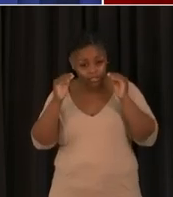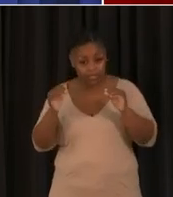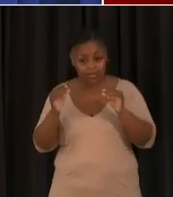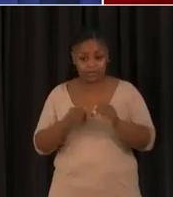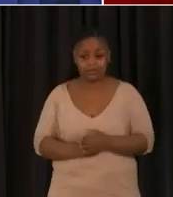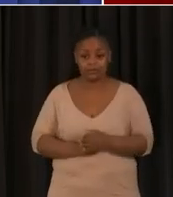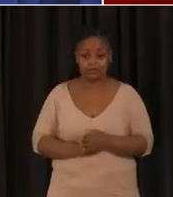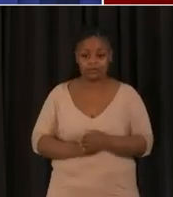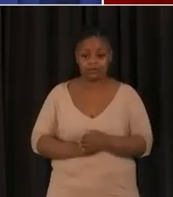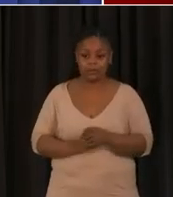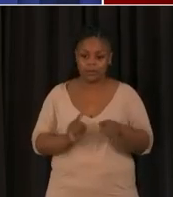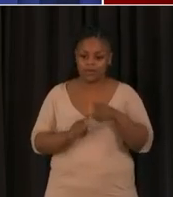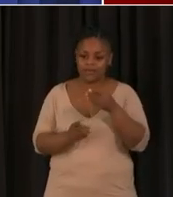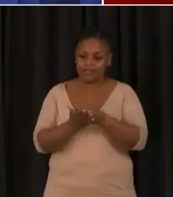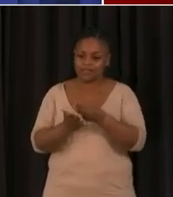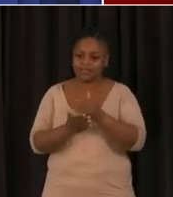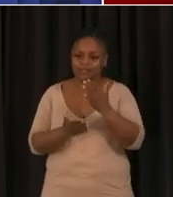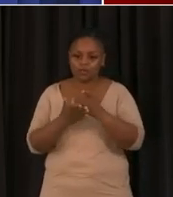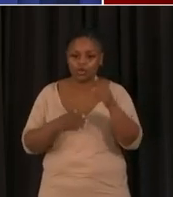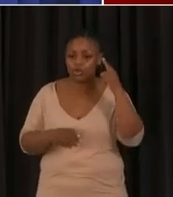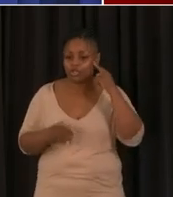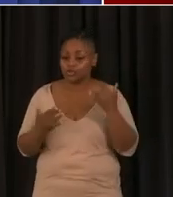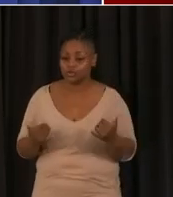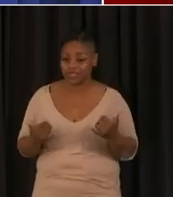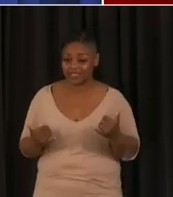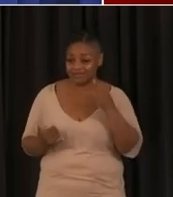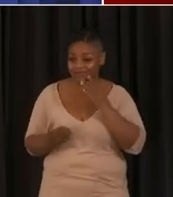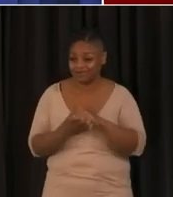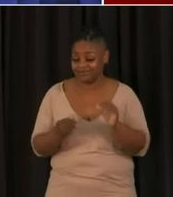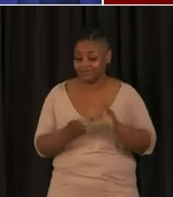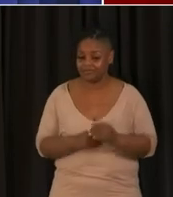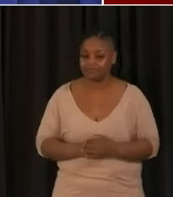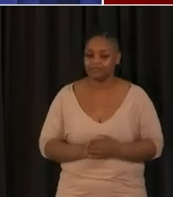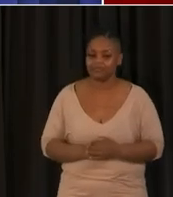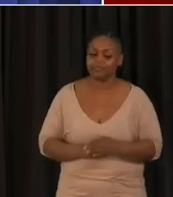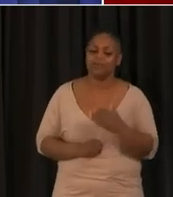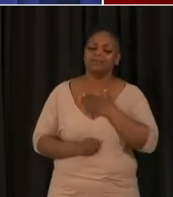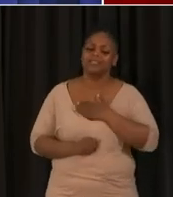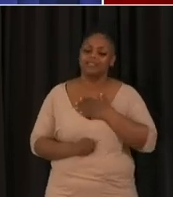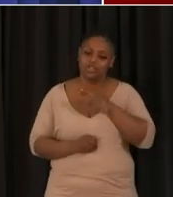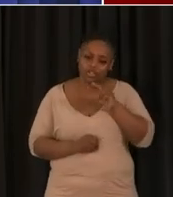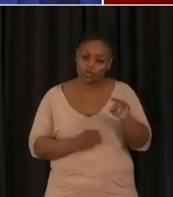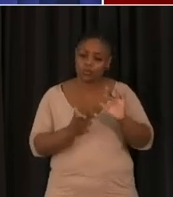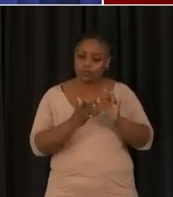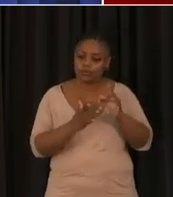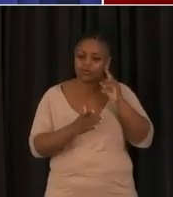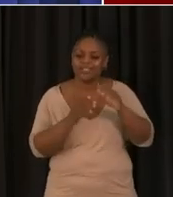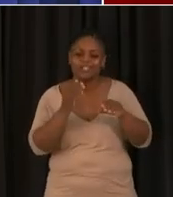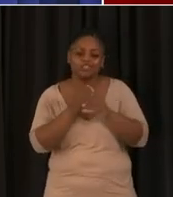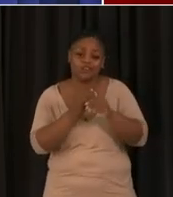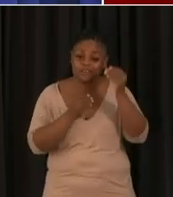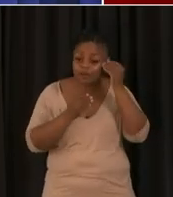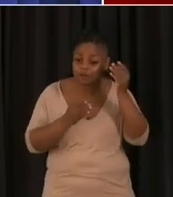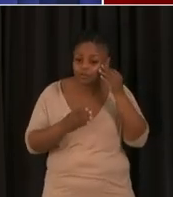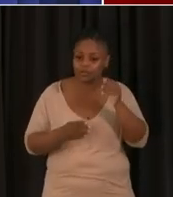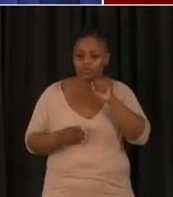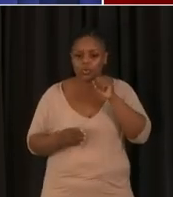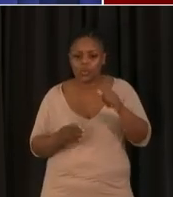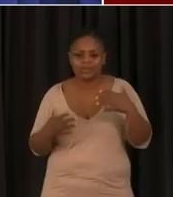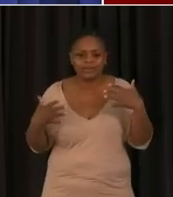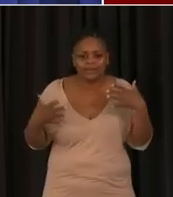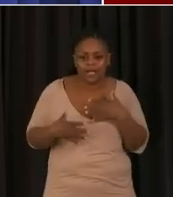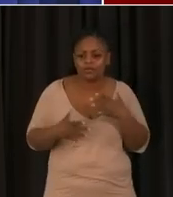the financial navigator to check on how you're doing? Oh, I definitely will. This is actually the first time I'm hearing about